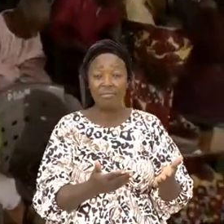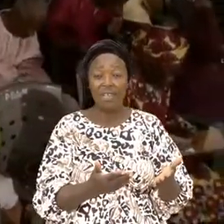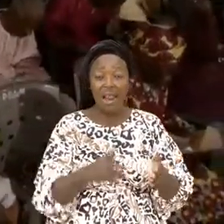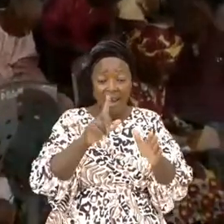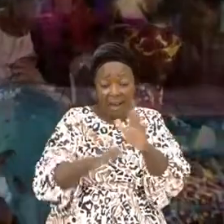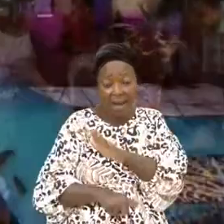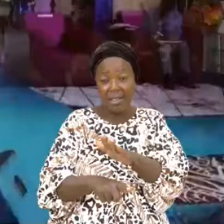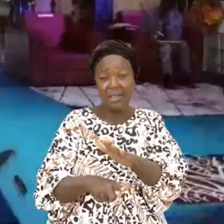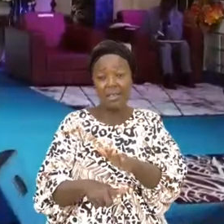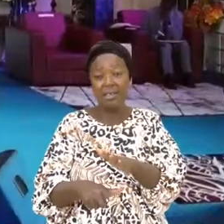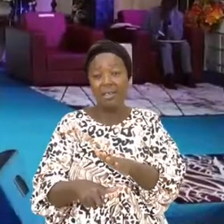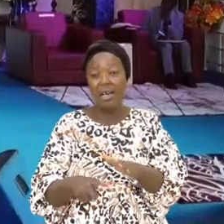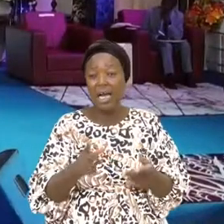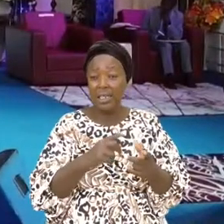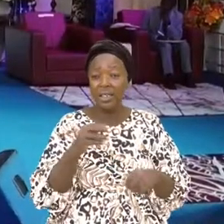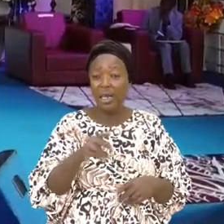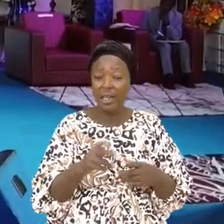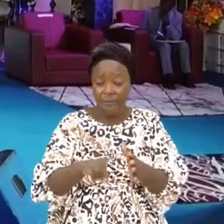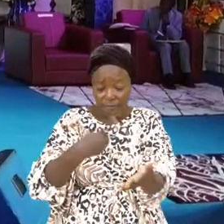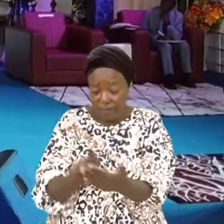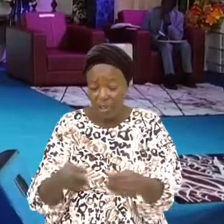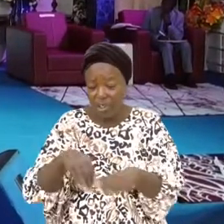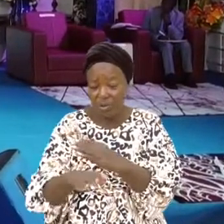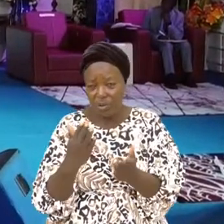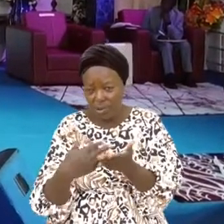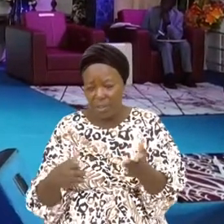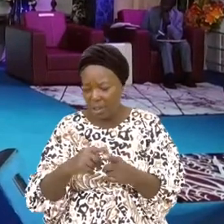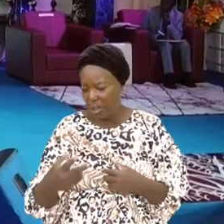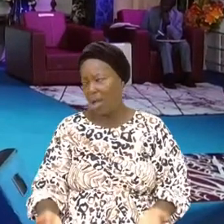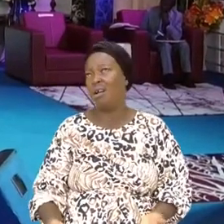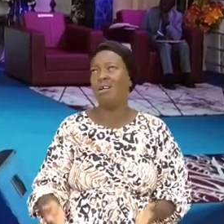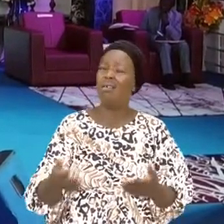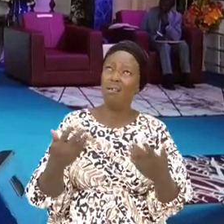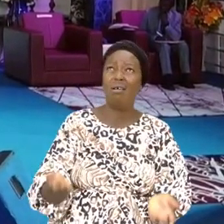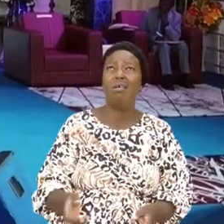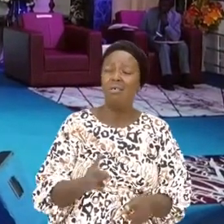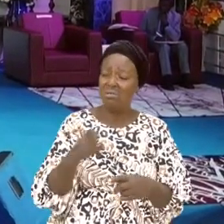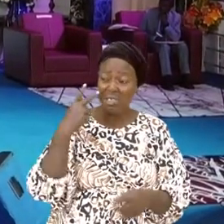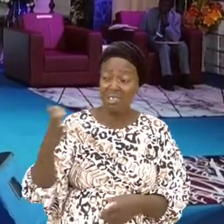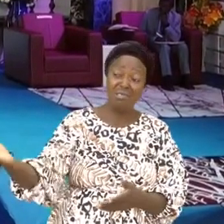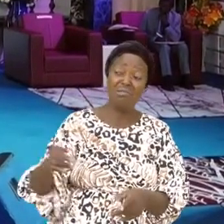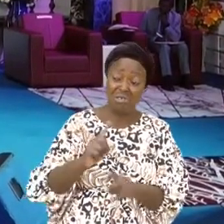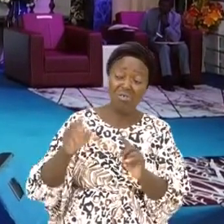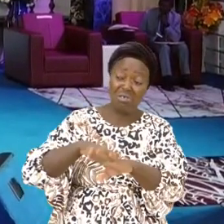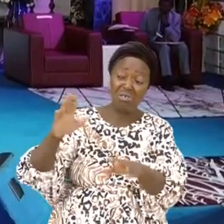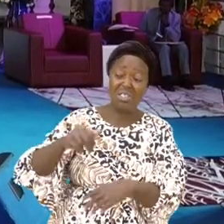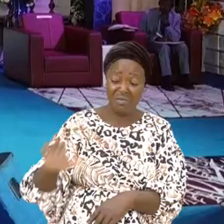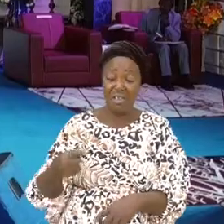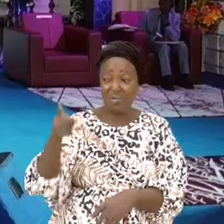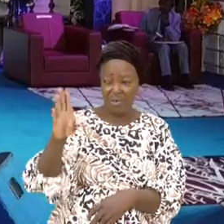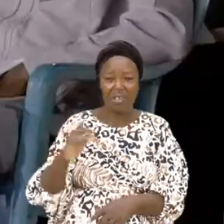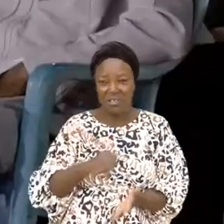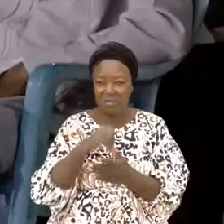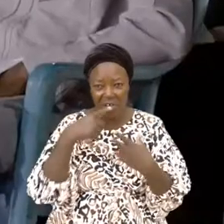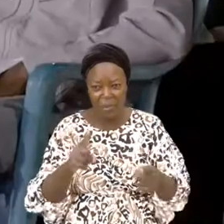degradation, falling into something, say, but you say you are a child of God, it will not happen to you